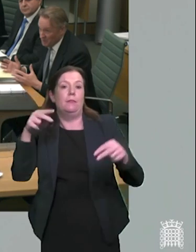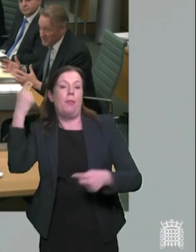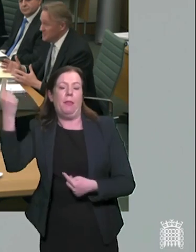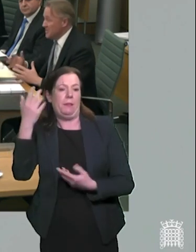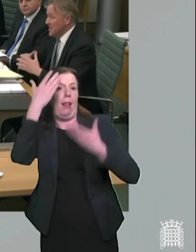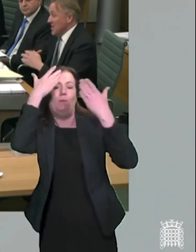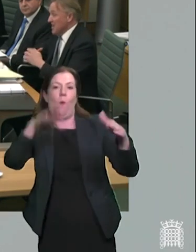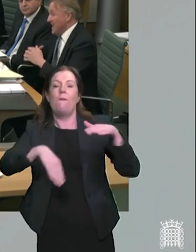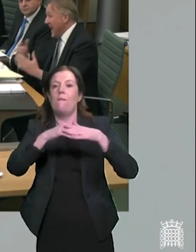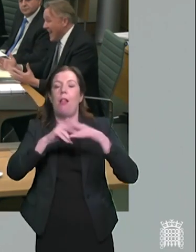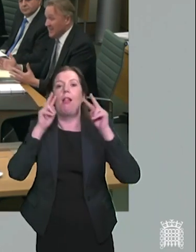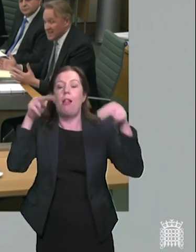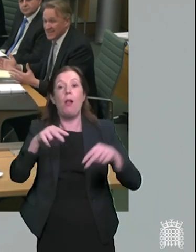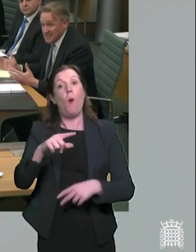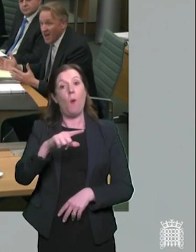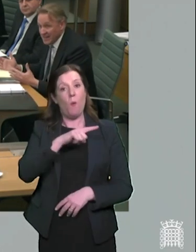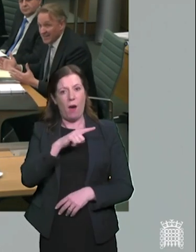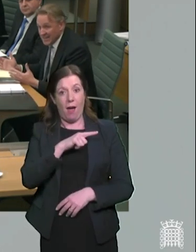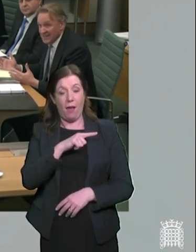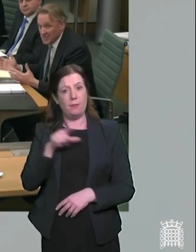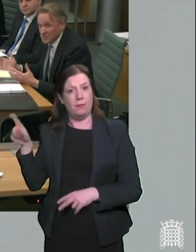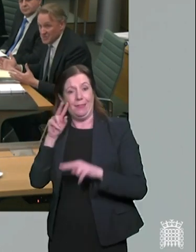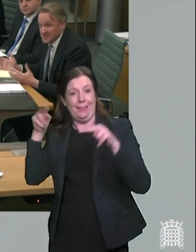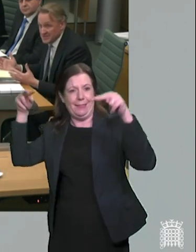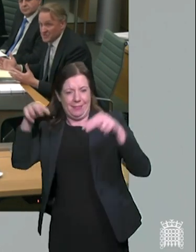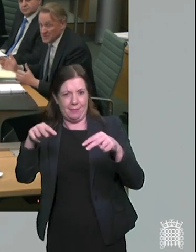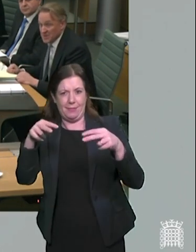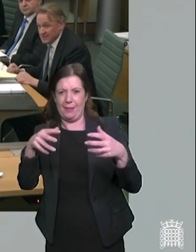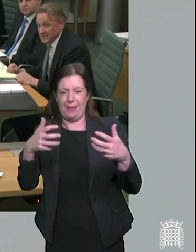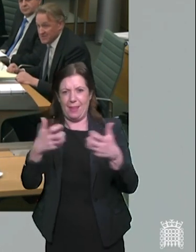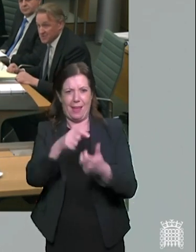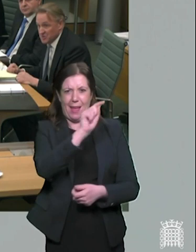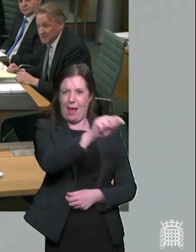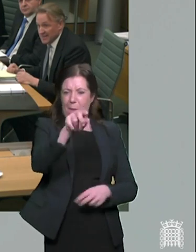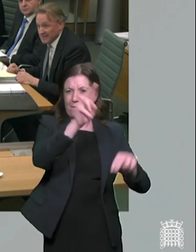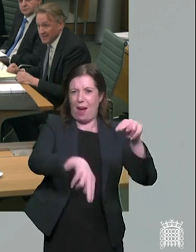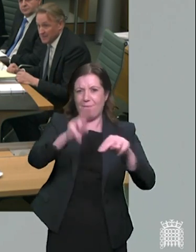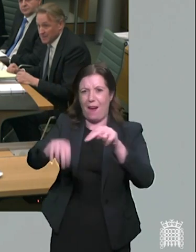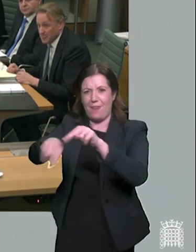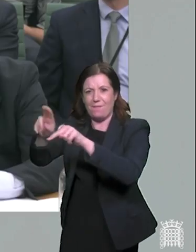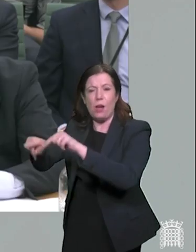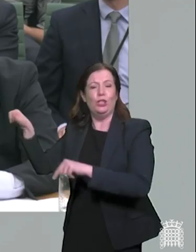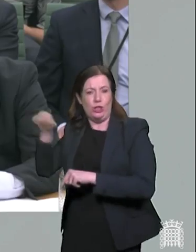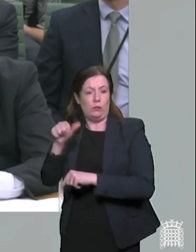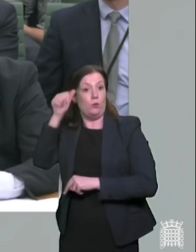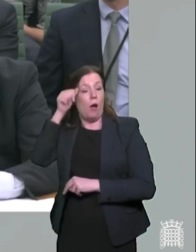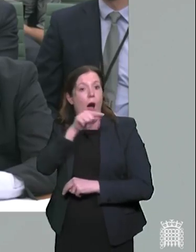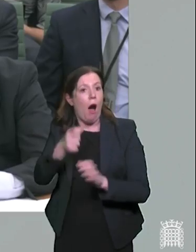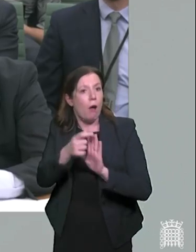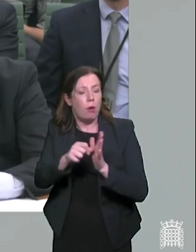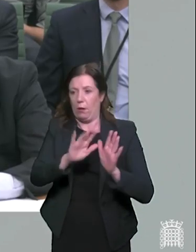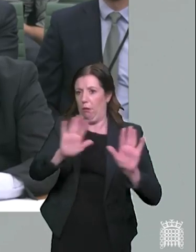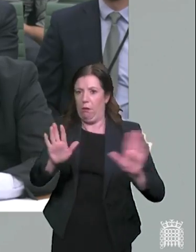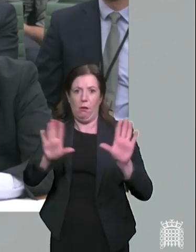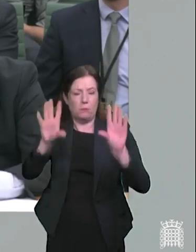going on, because if they had, it is highly unlikely 126 fixed penalty notices would have been handed out. And can I just say, Sir Charles,